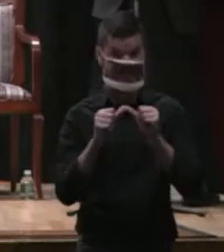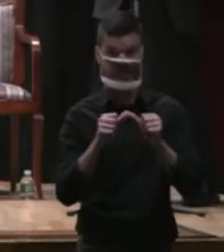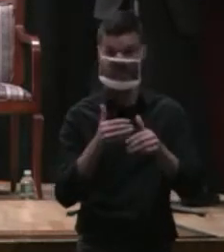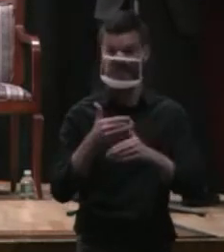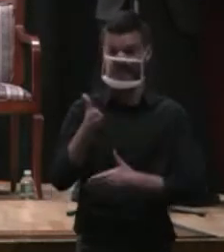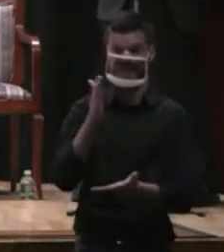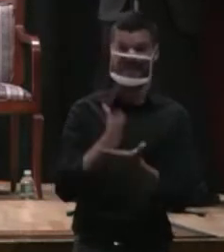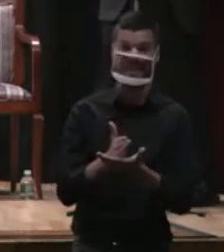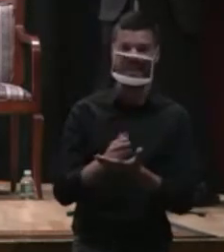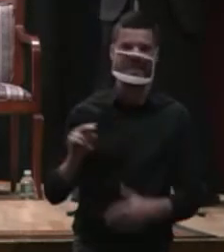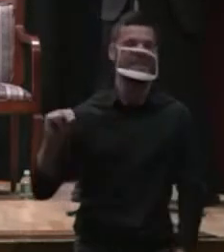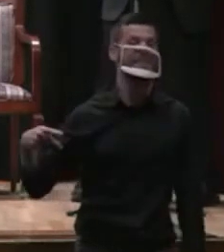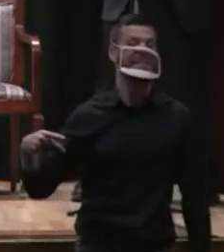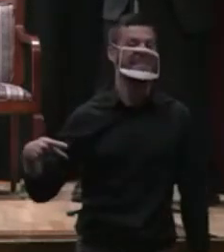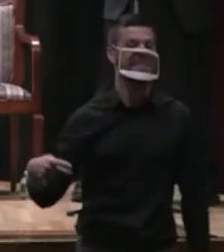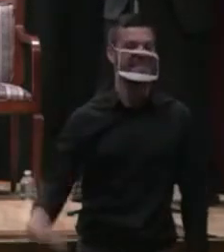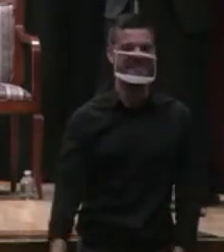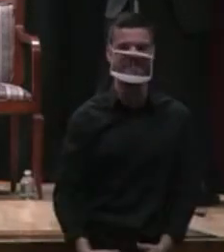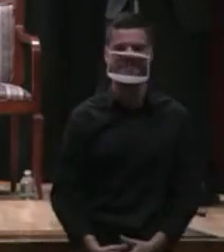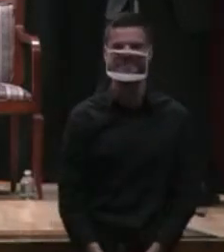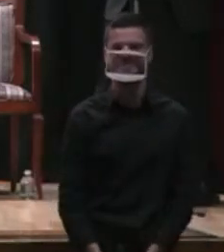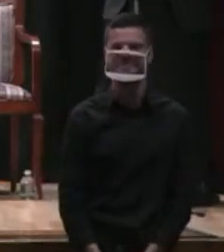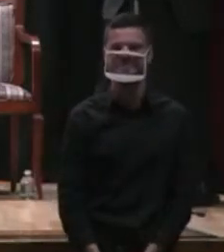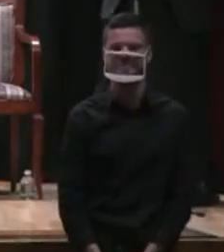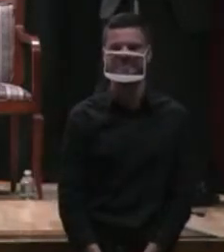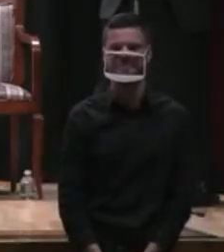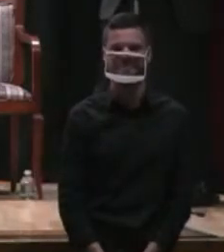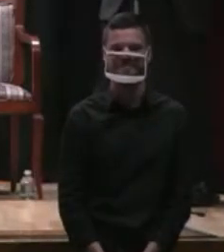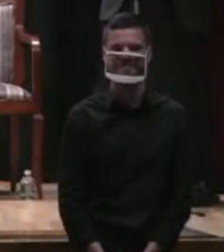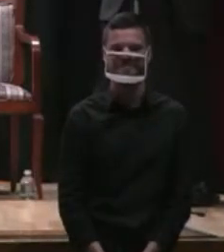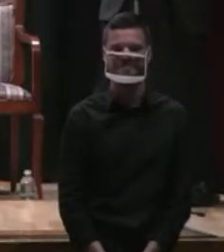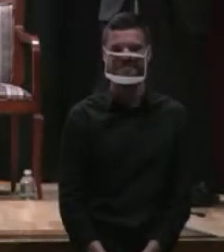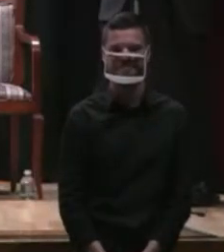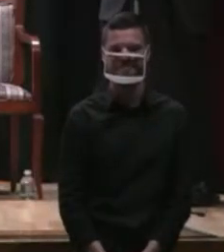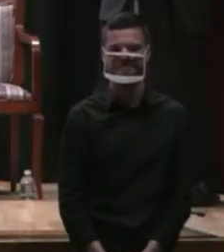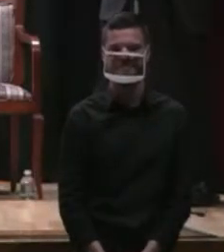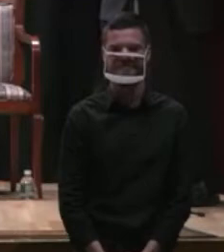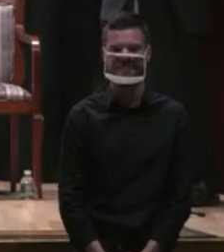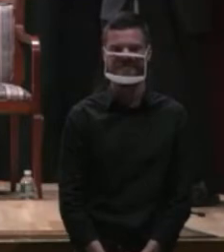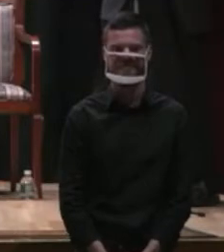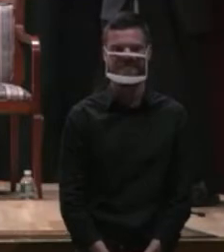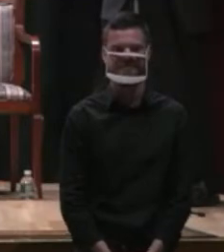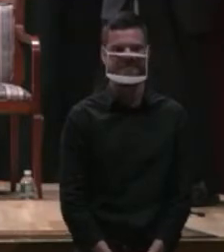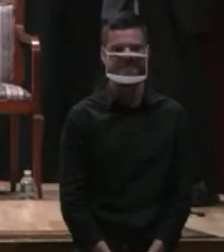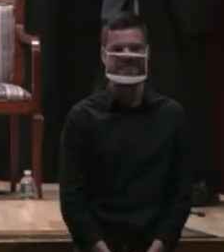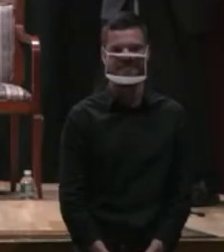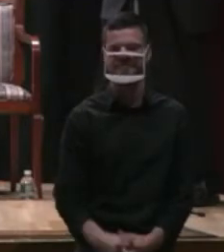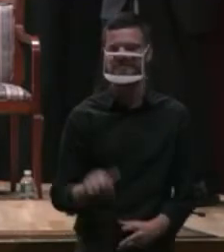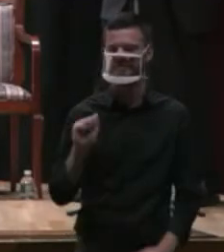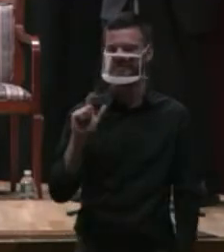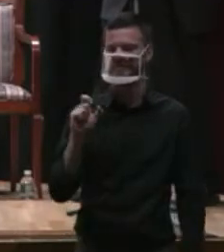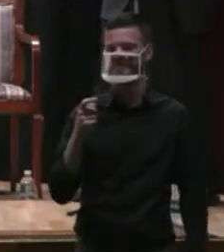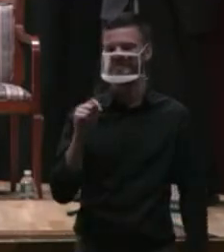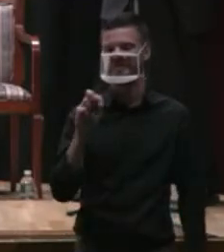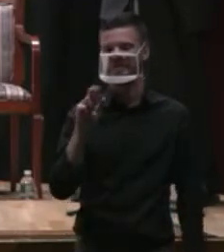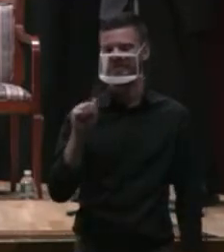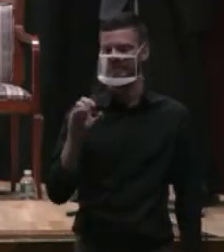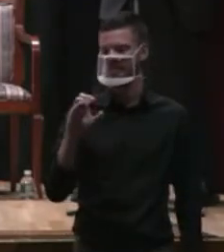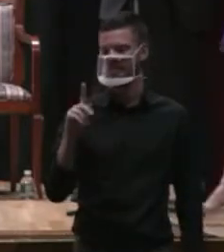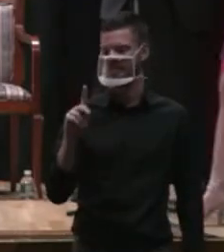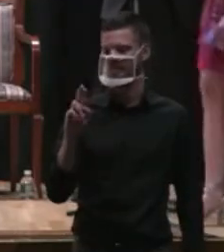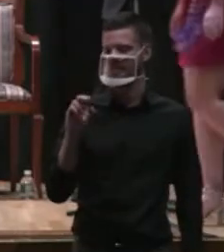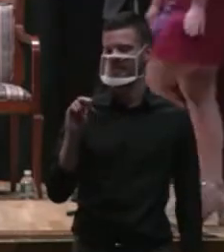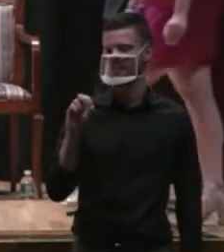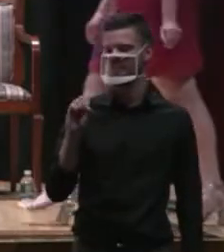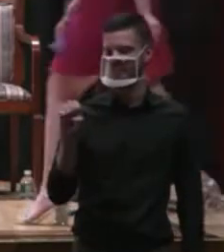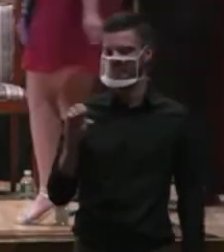stop, MP. Alexandra Kraus, summa cum